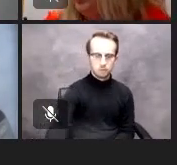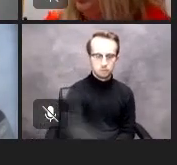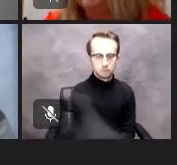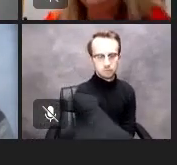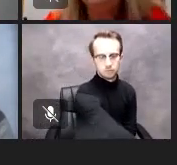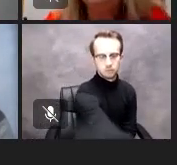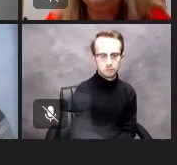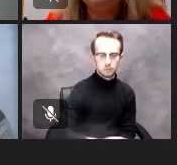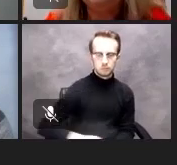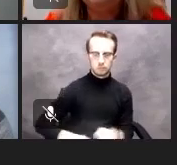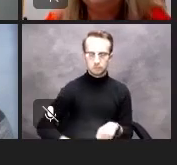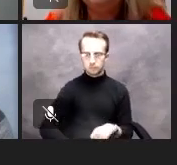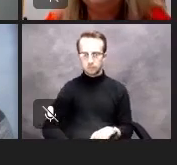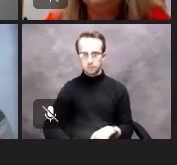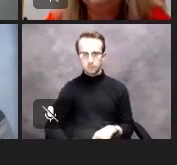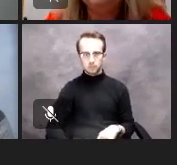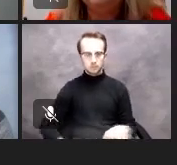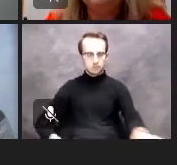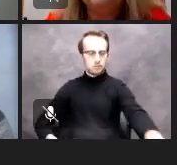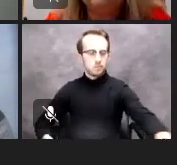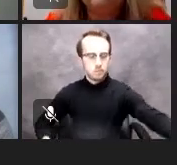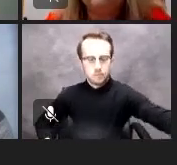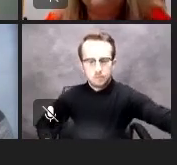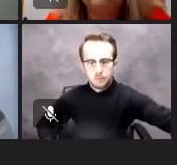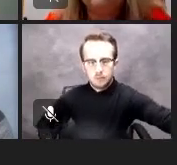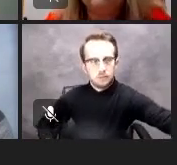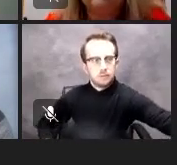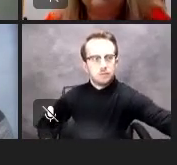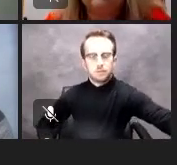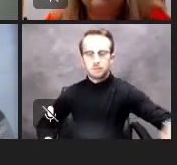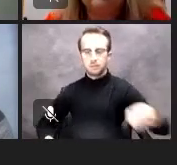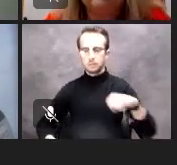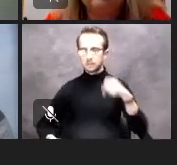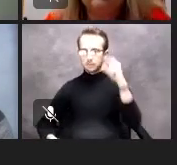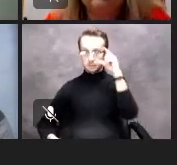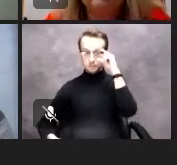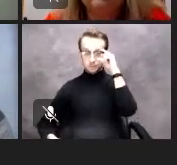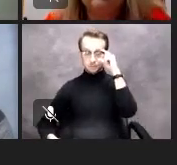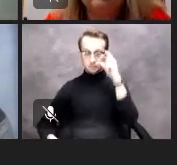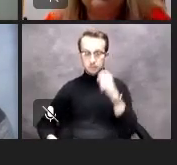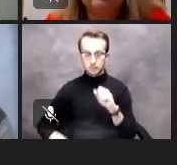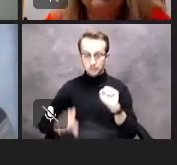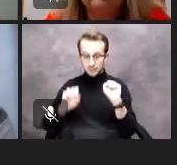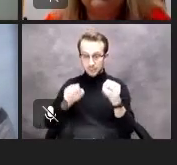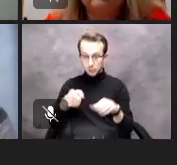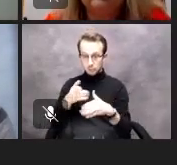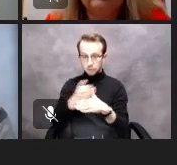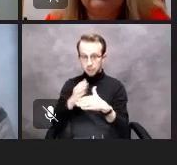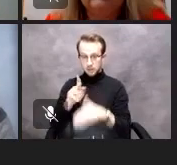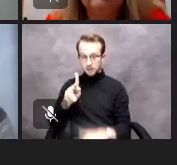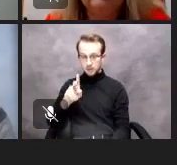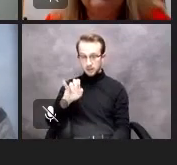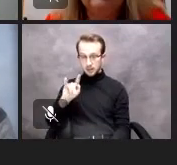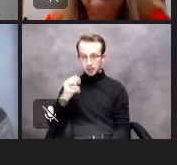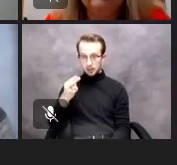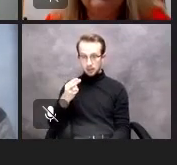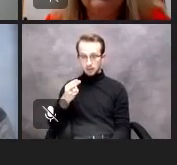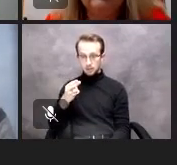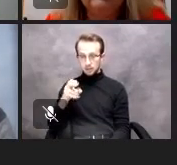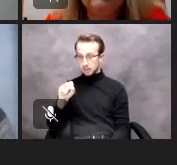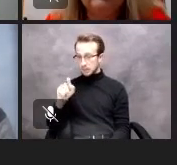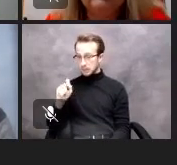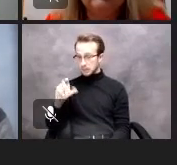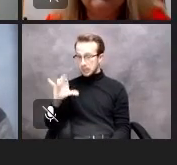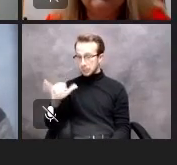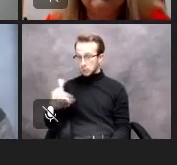We don't have our slides. Can you share those, Keith? Or I don't have them. Stacy, do you have their slides? Stacy, can you